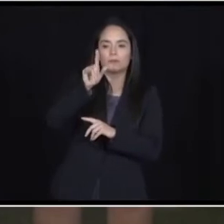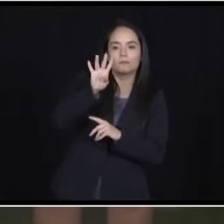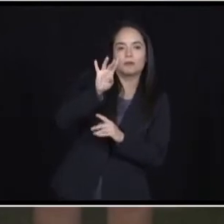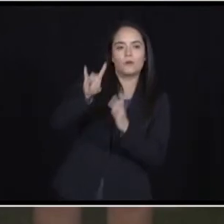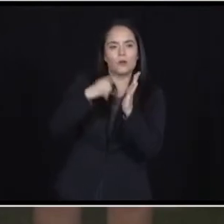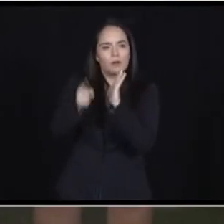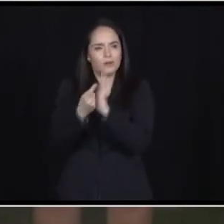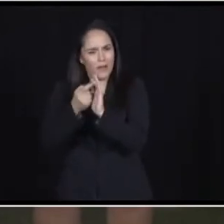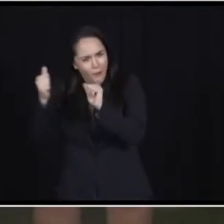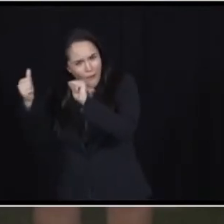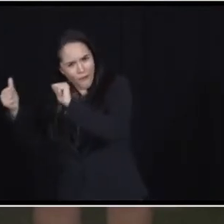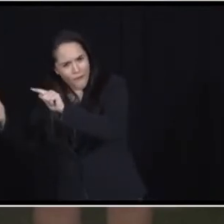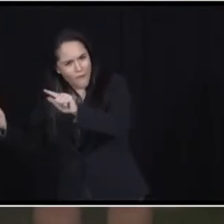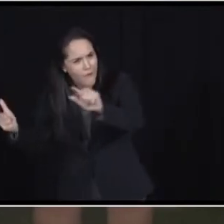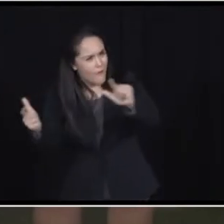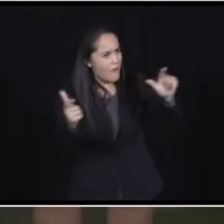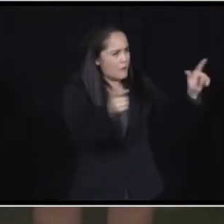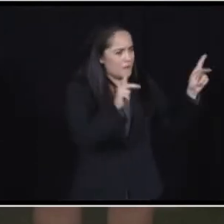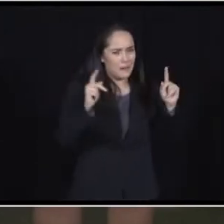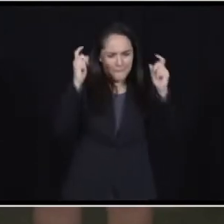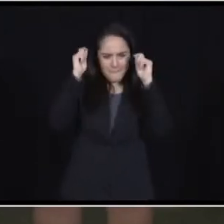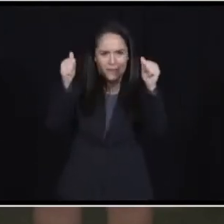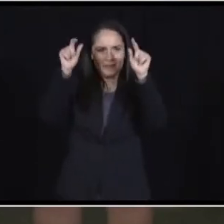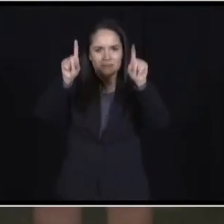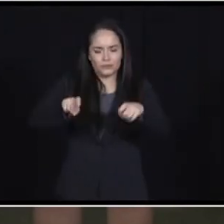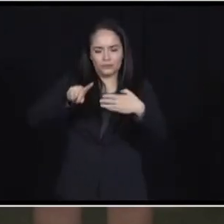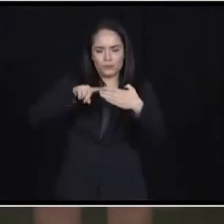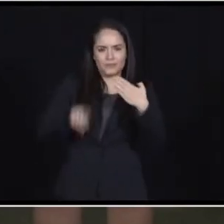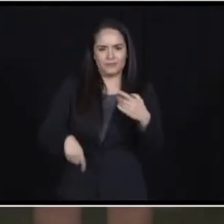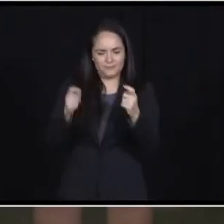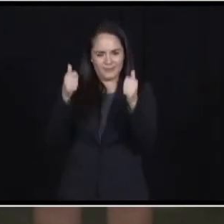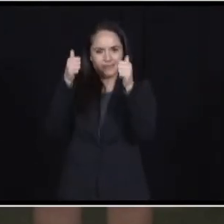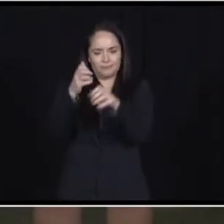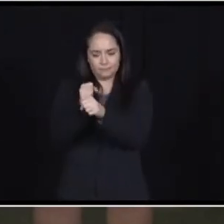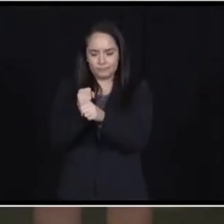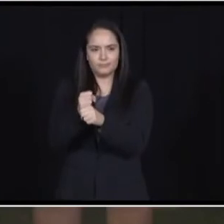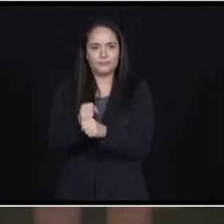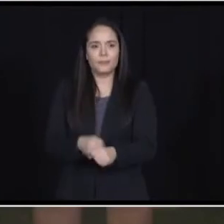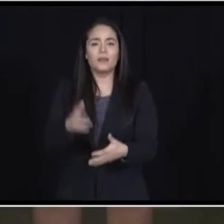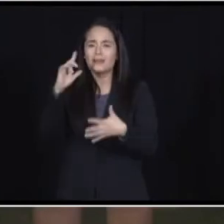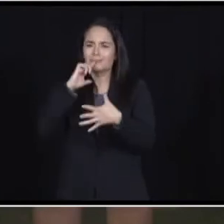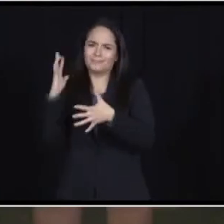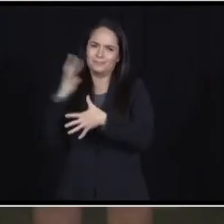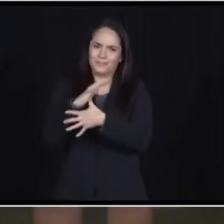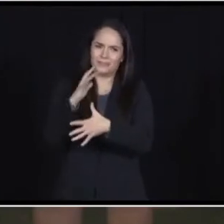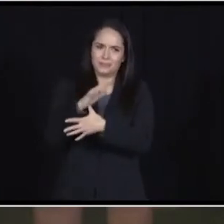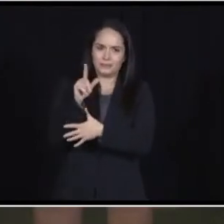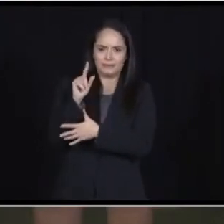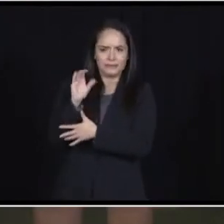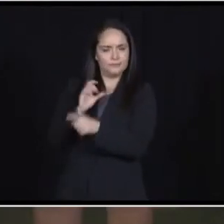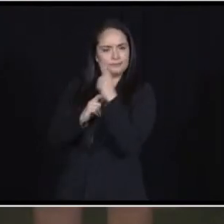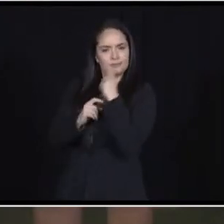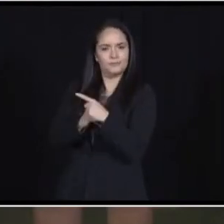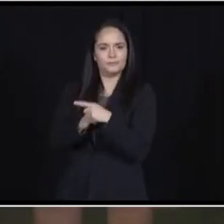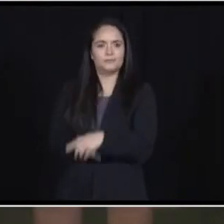one priority is long-term care, locking these places down. Last question.